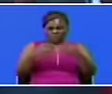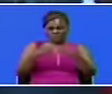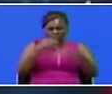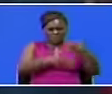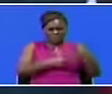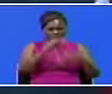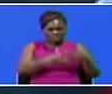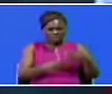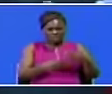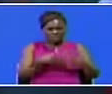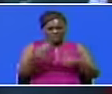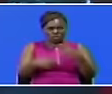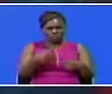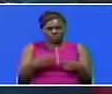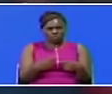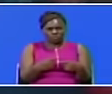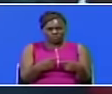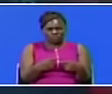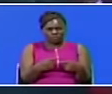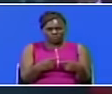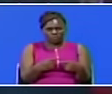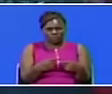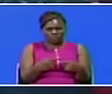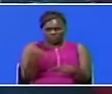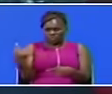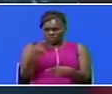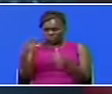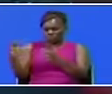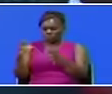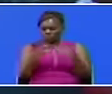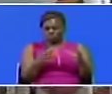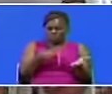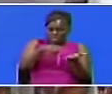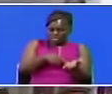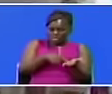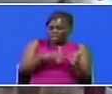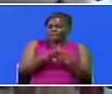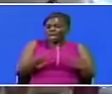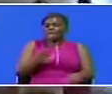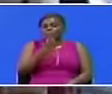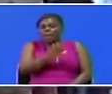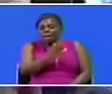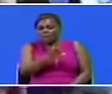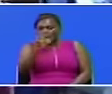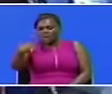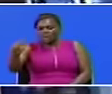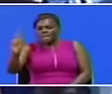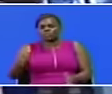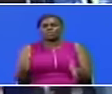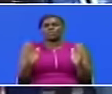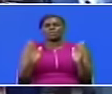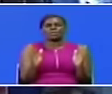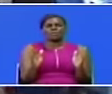continued trickling in as the service went on. Each party in the conflict insisting the land was rightfully theirs.